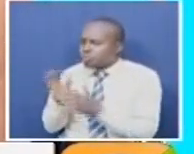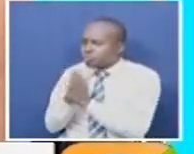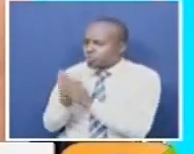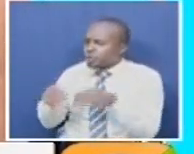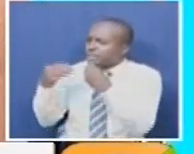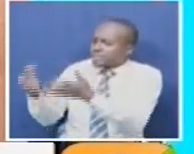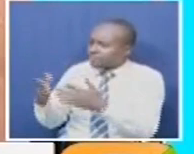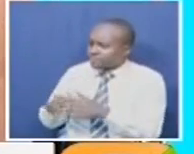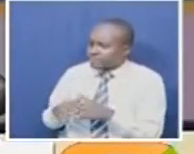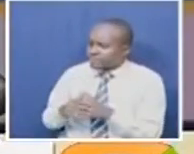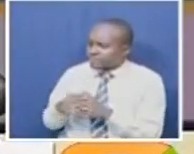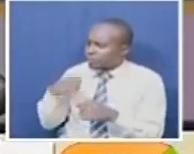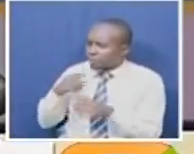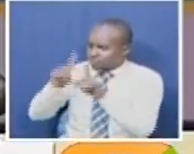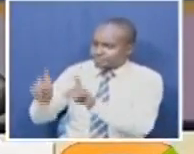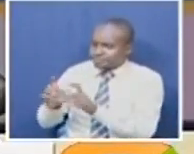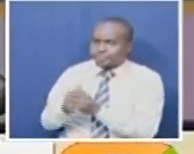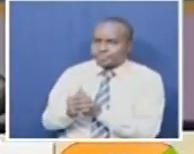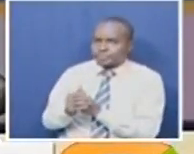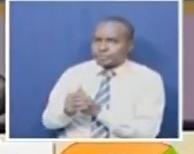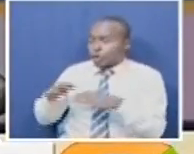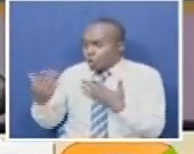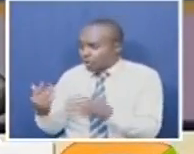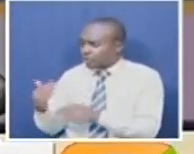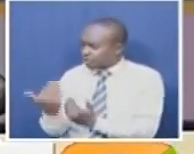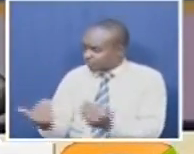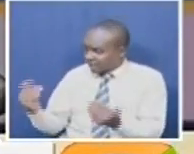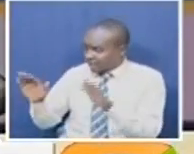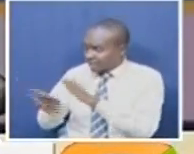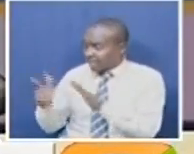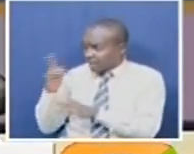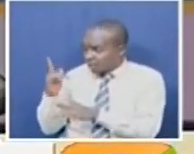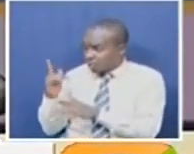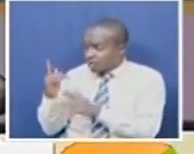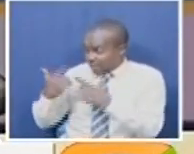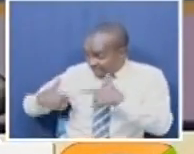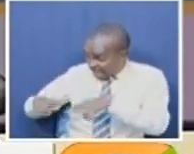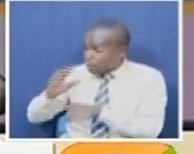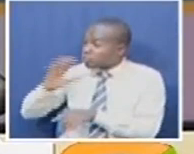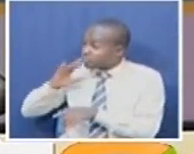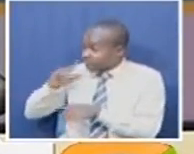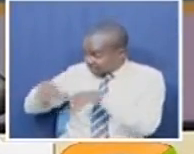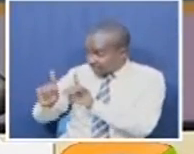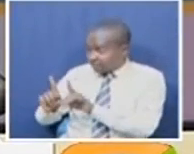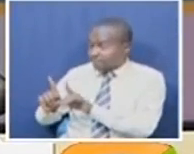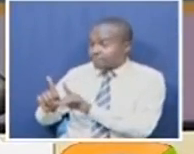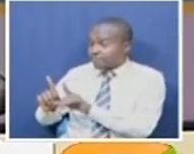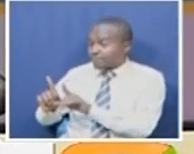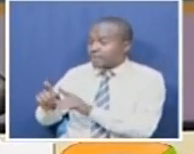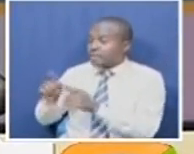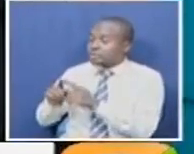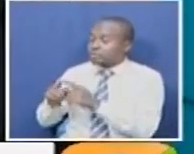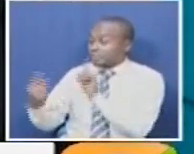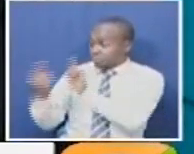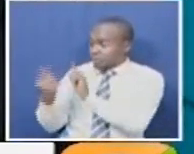you what's been happening to the child? Is the child and the law actually allowed to speak out to mm-hmm. you, for